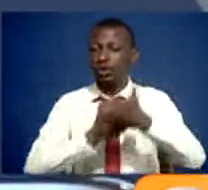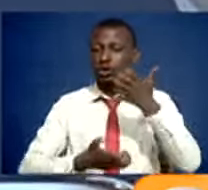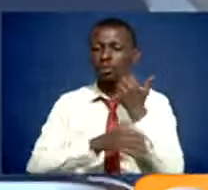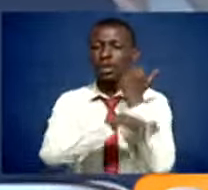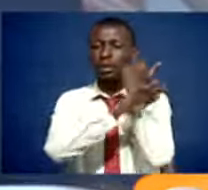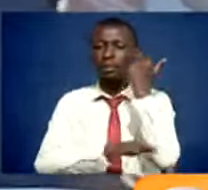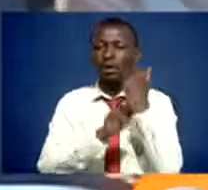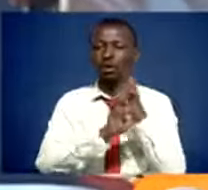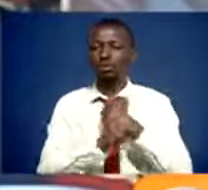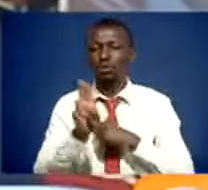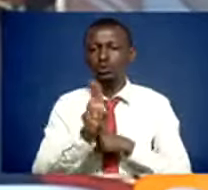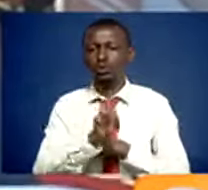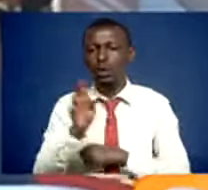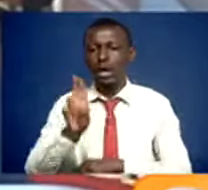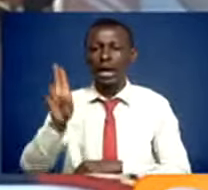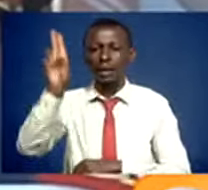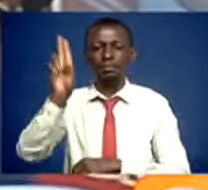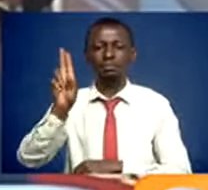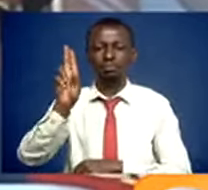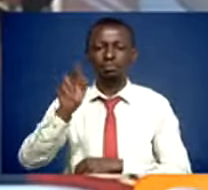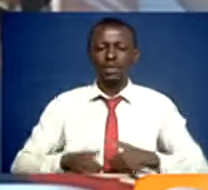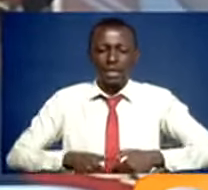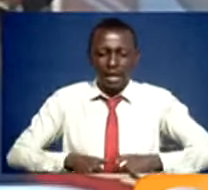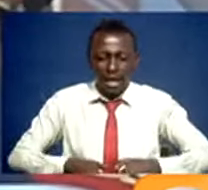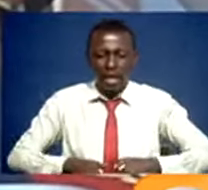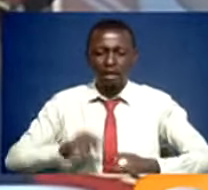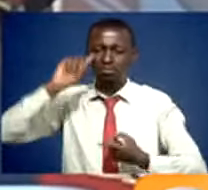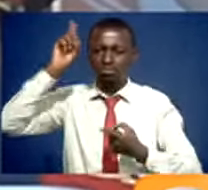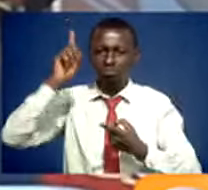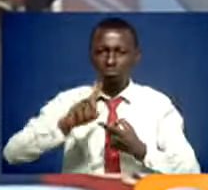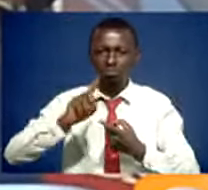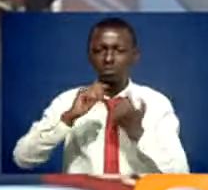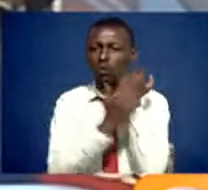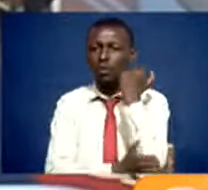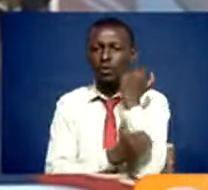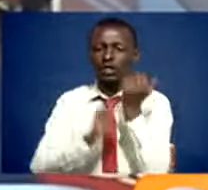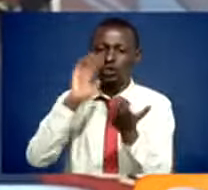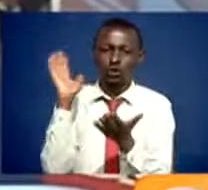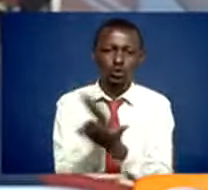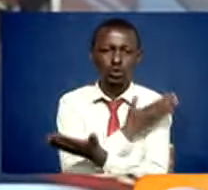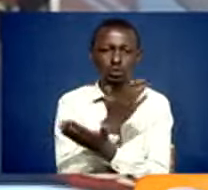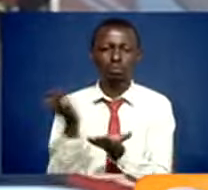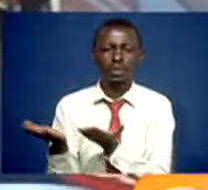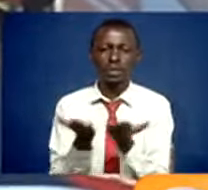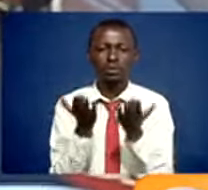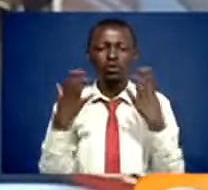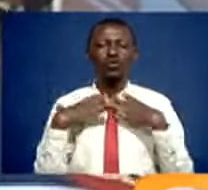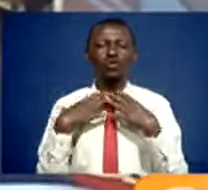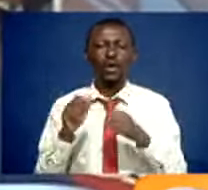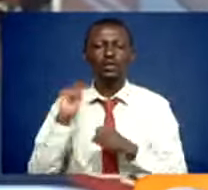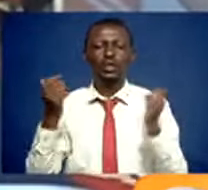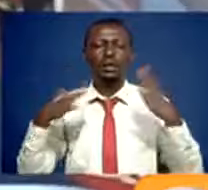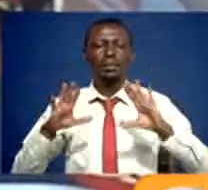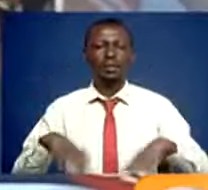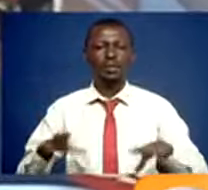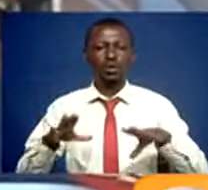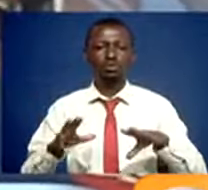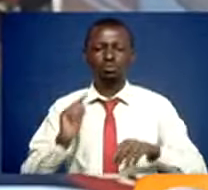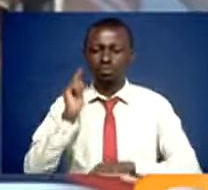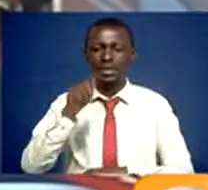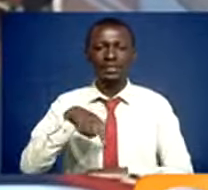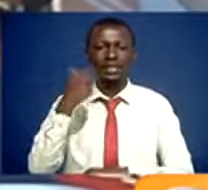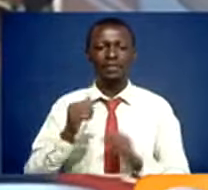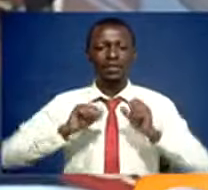hunger, fight poverty, and improve the health outcomes of Kenyans. I am particularly